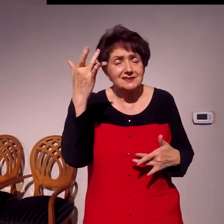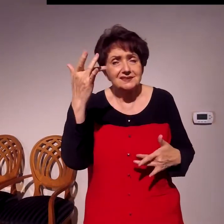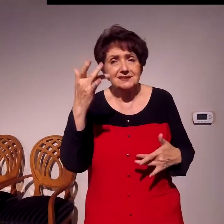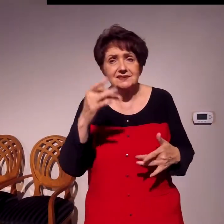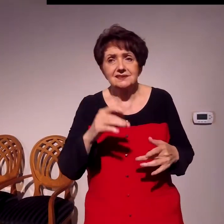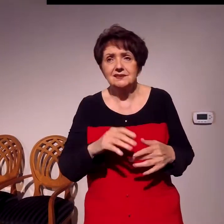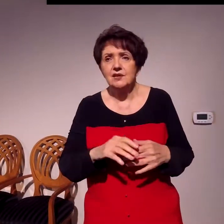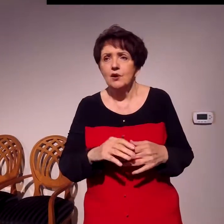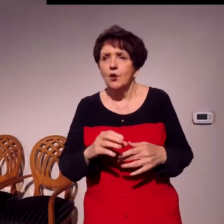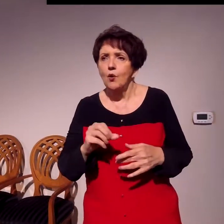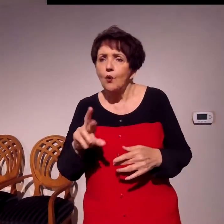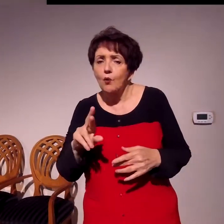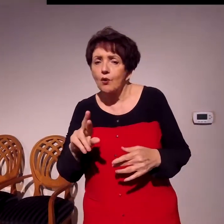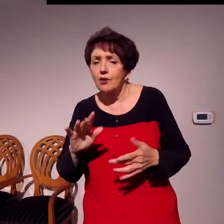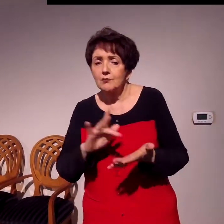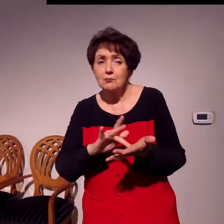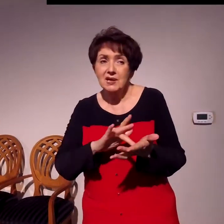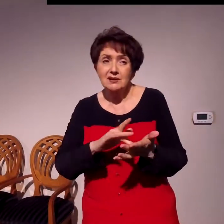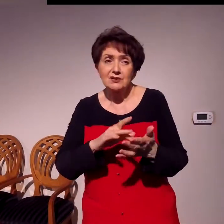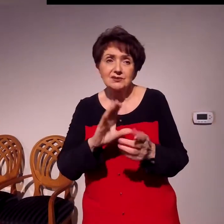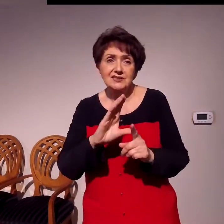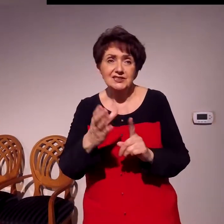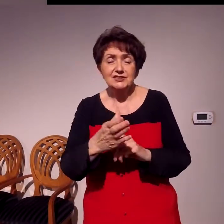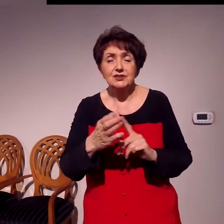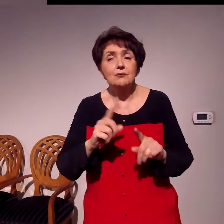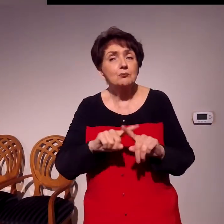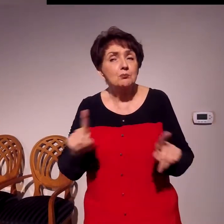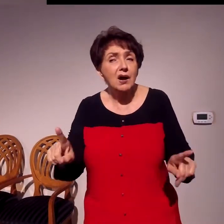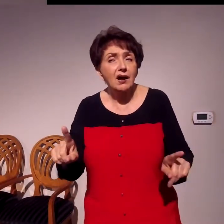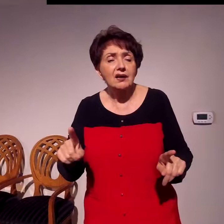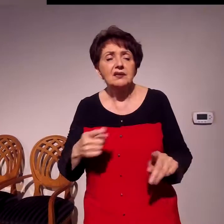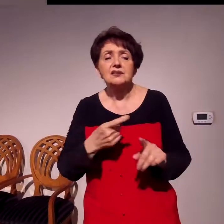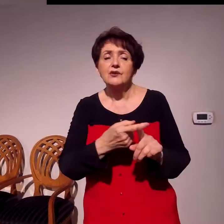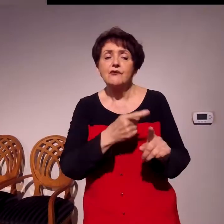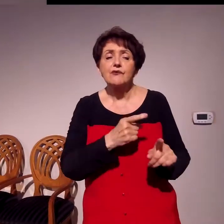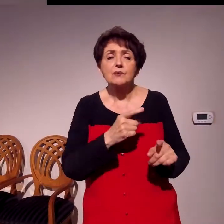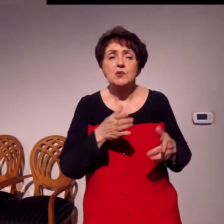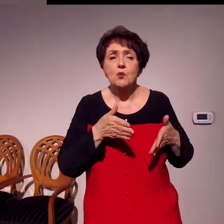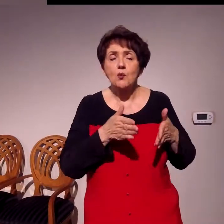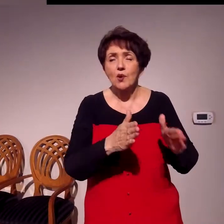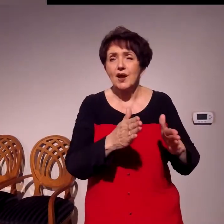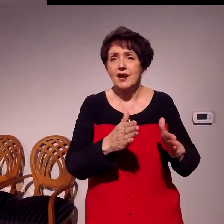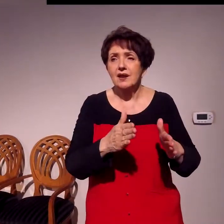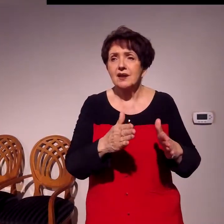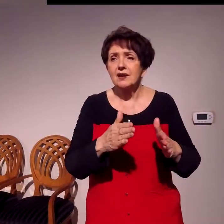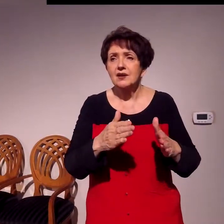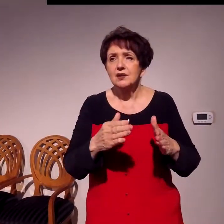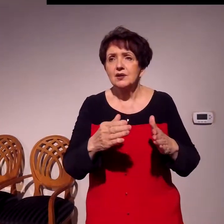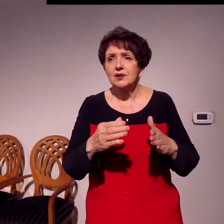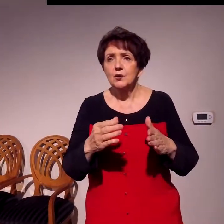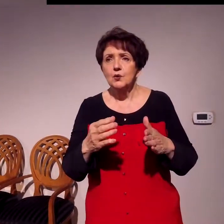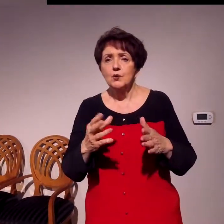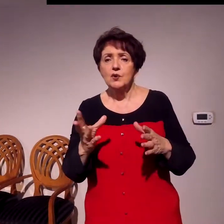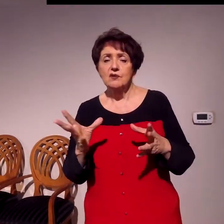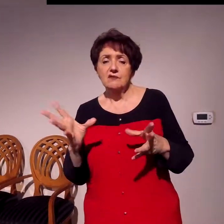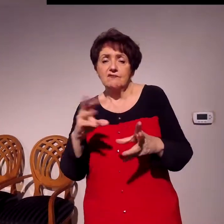or medical condition, but is actually from the way in which we are engaging in